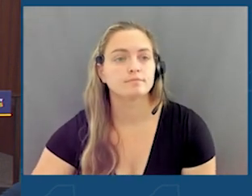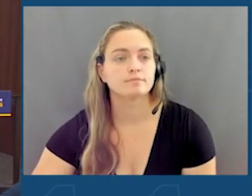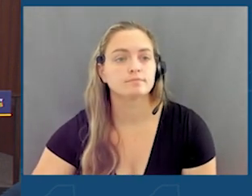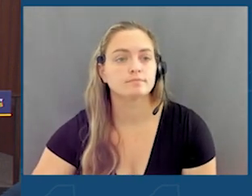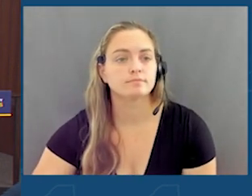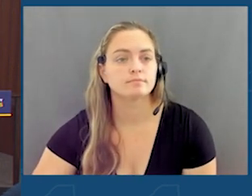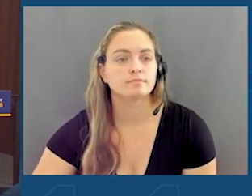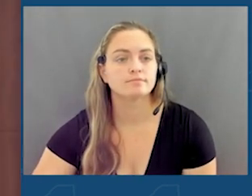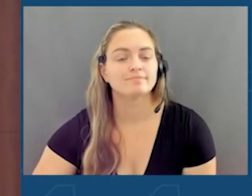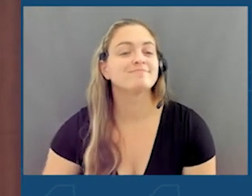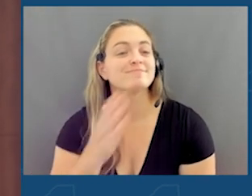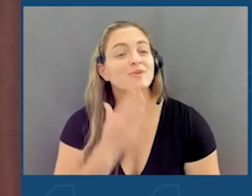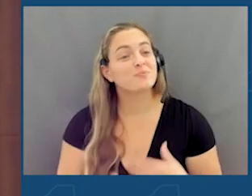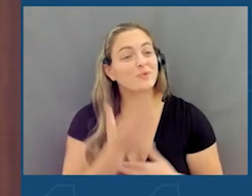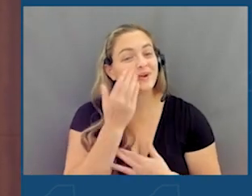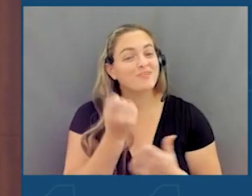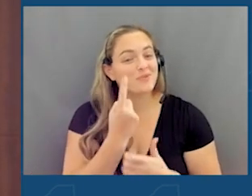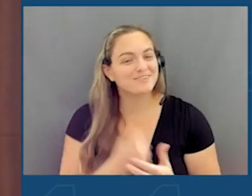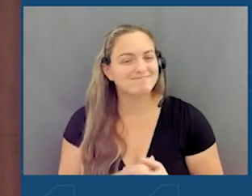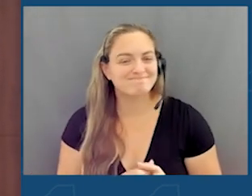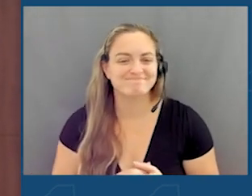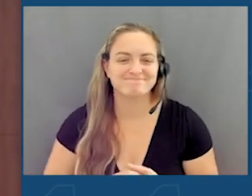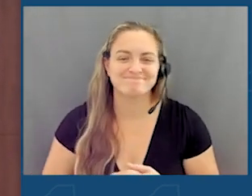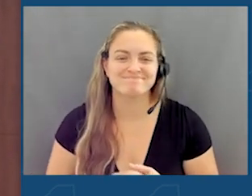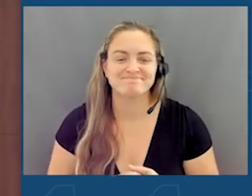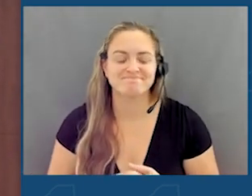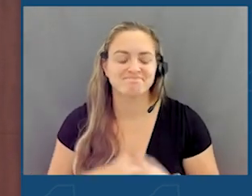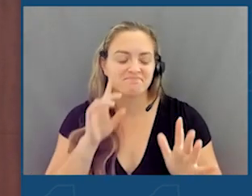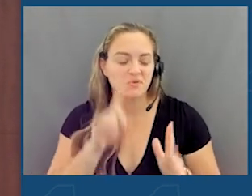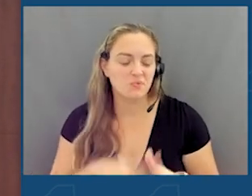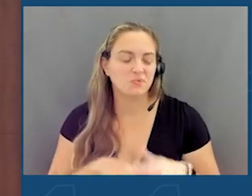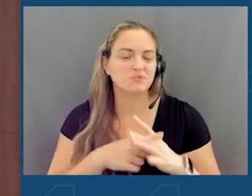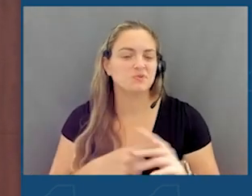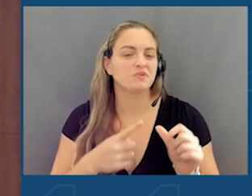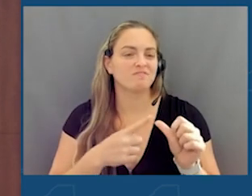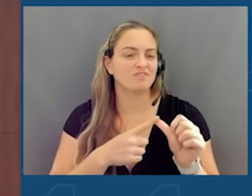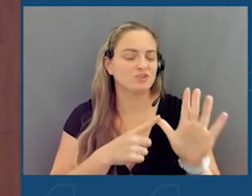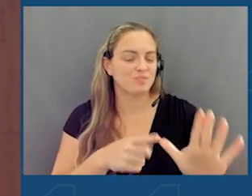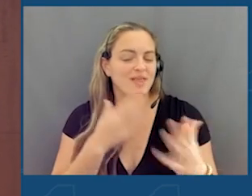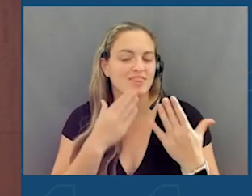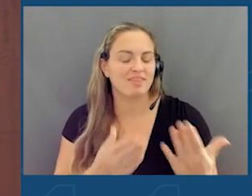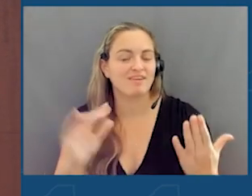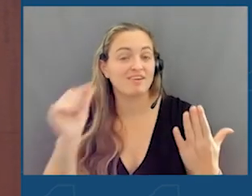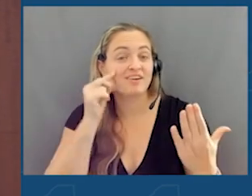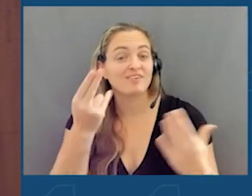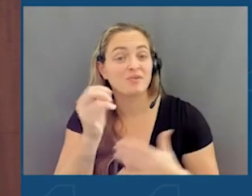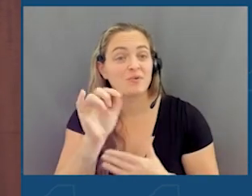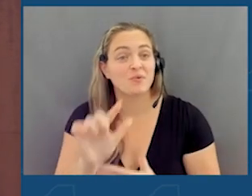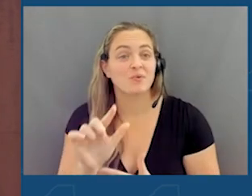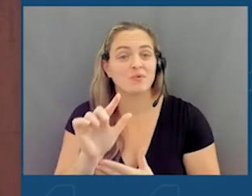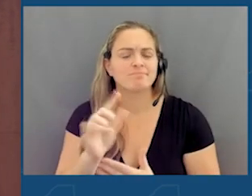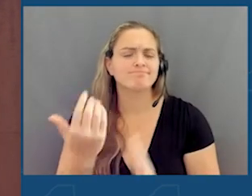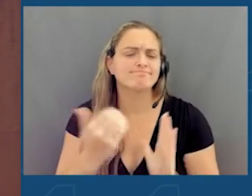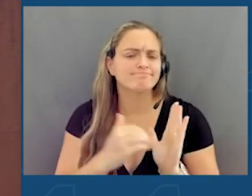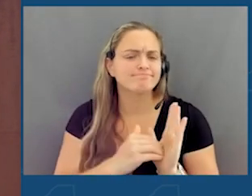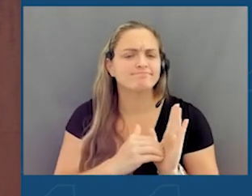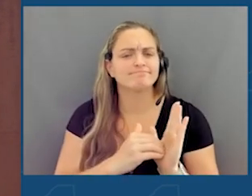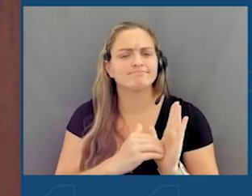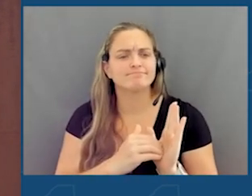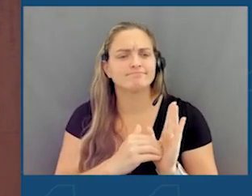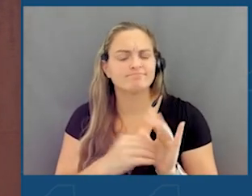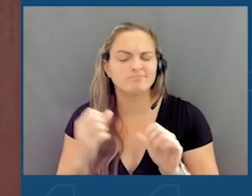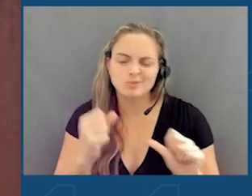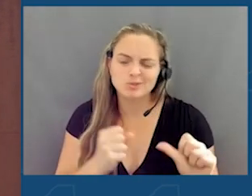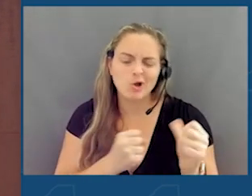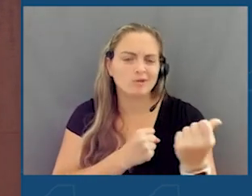Thank you. Good morning, everybody. Let me begin first and foremost by thanking Governor Hochul, once again standing strong as